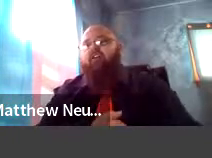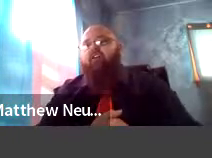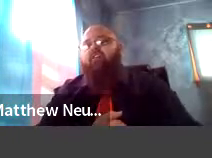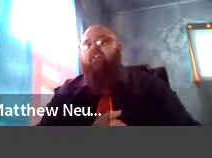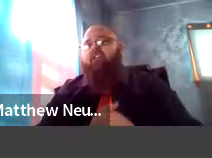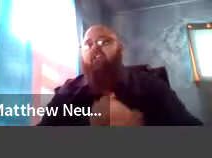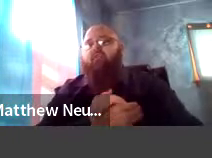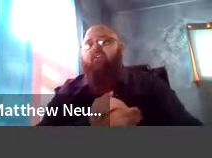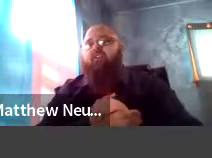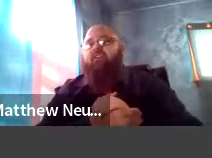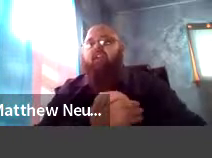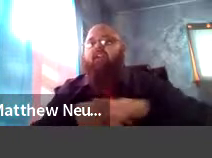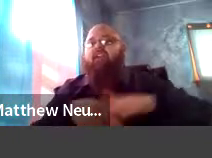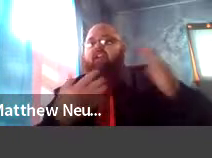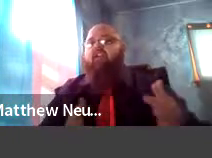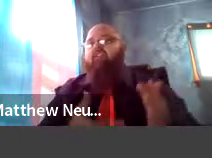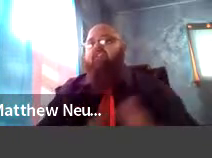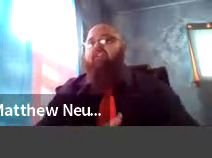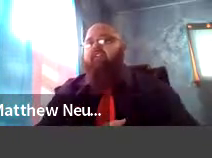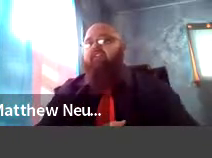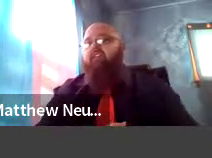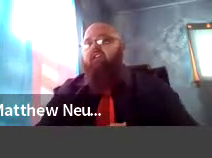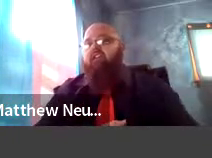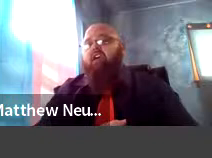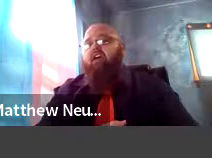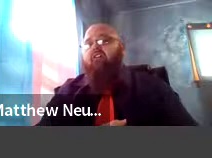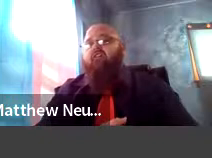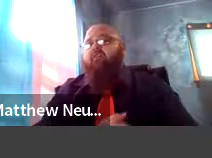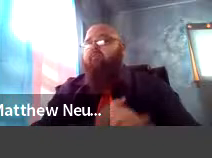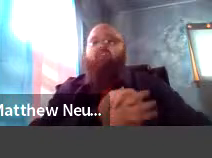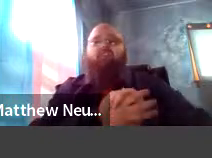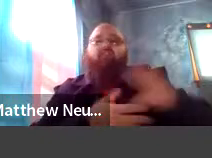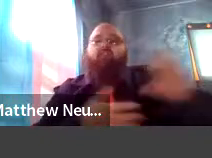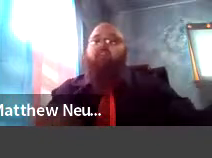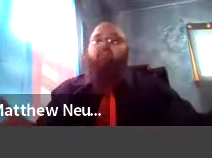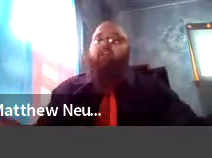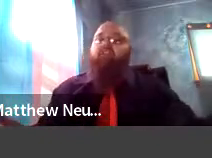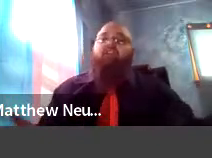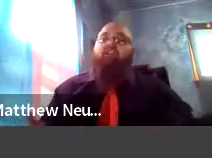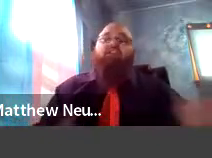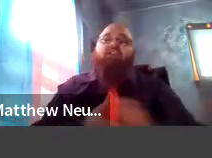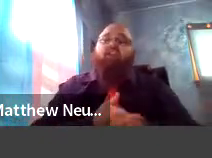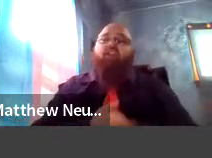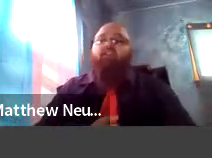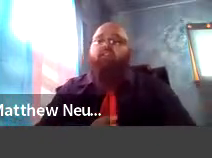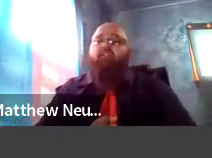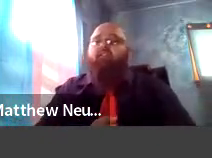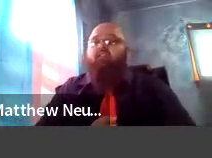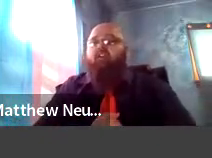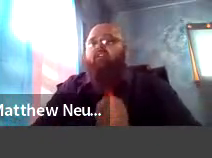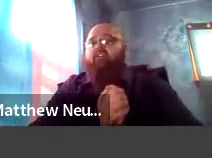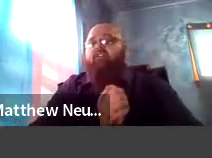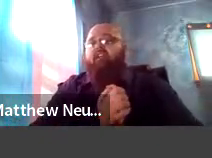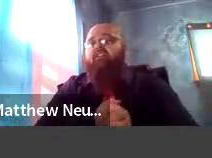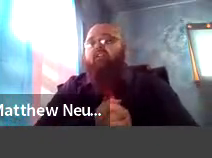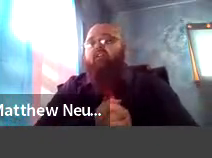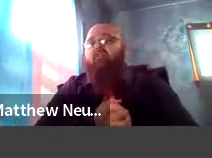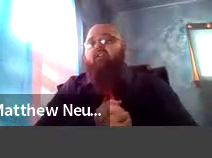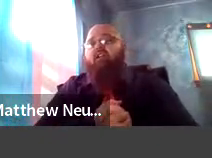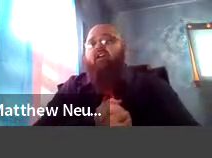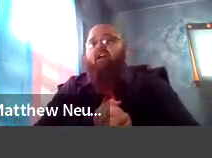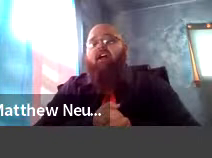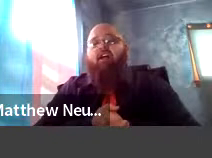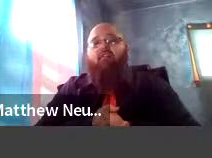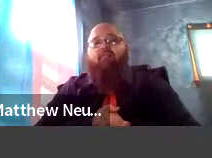still felt that it was a gay disease from the misinformation, and she has the virus. And